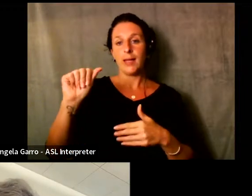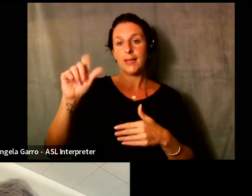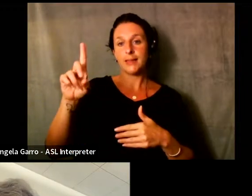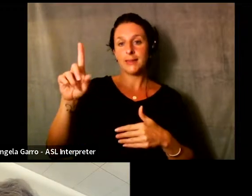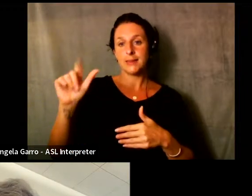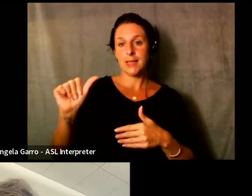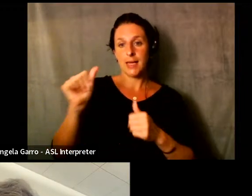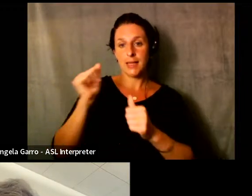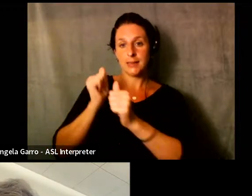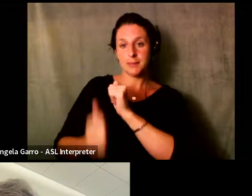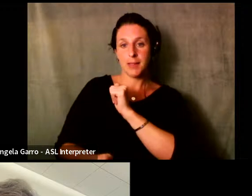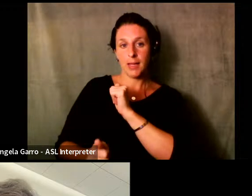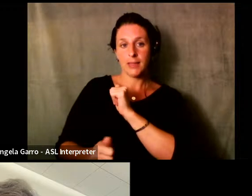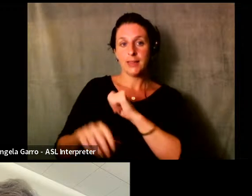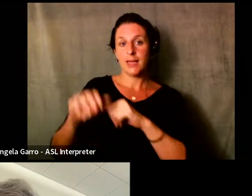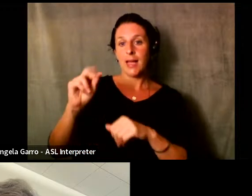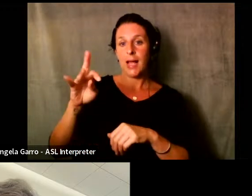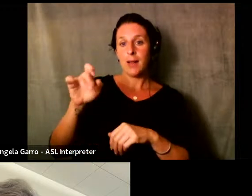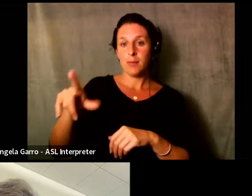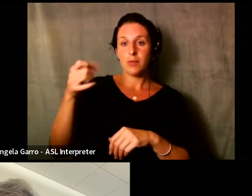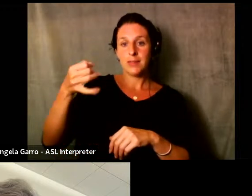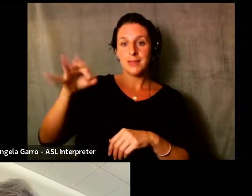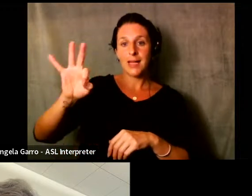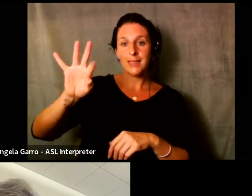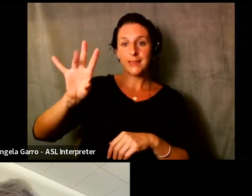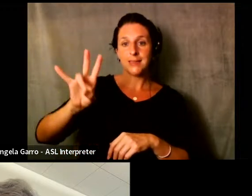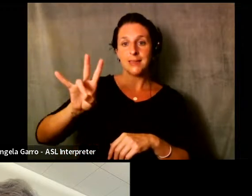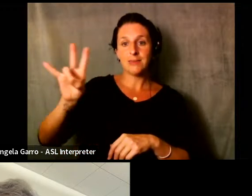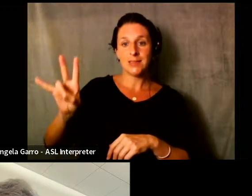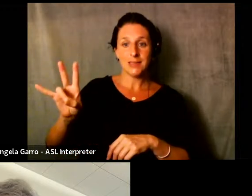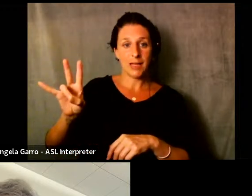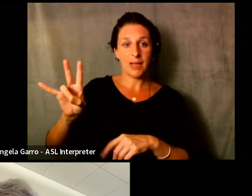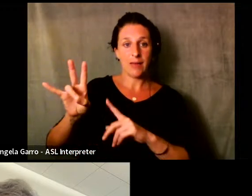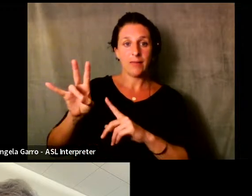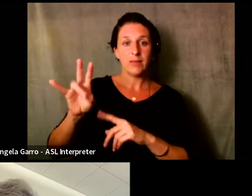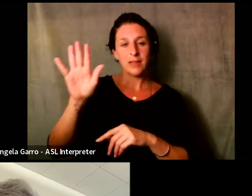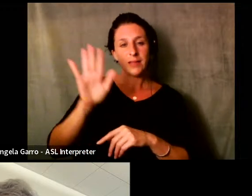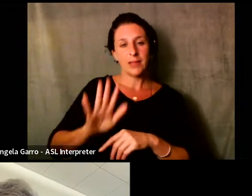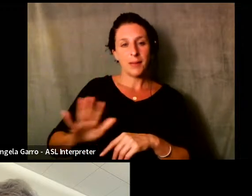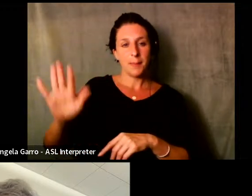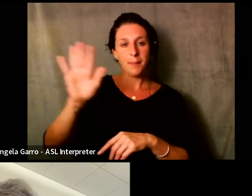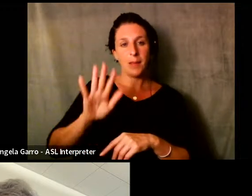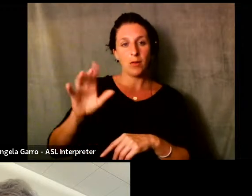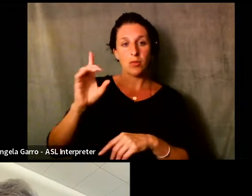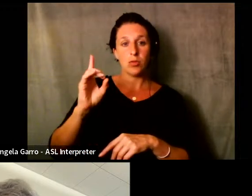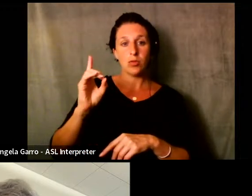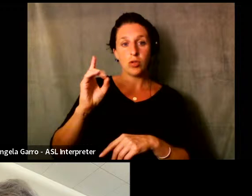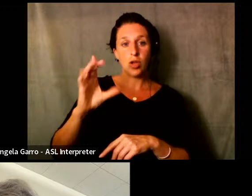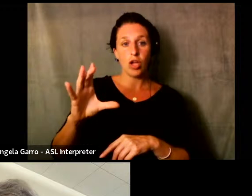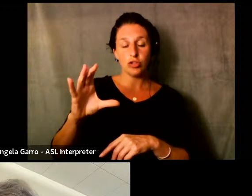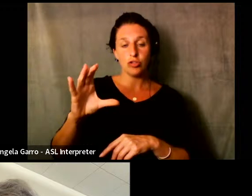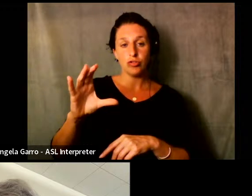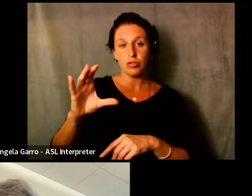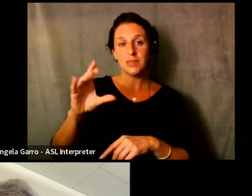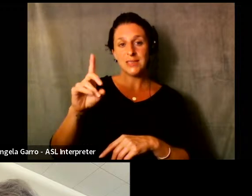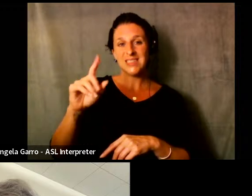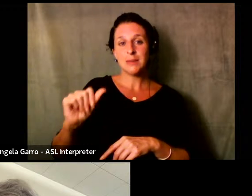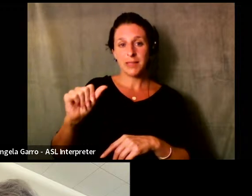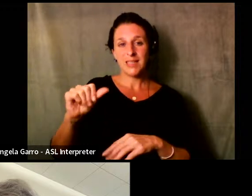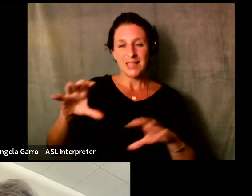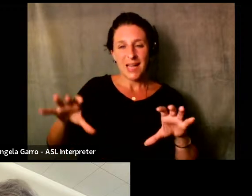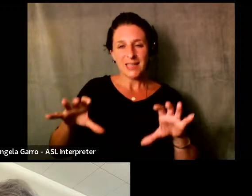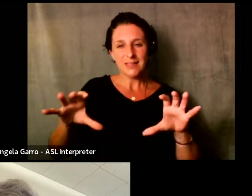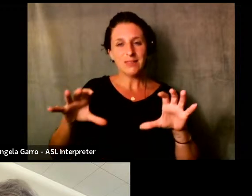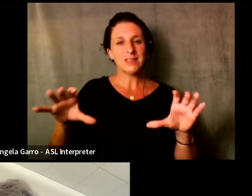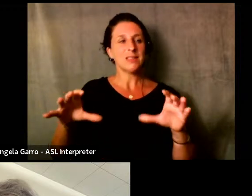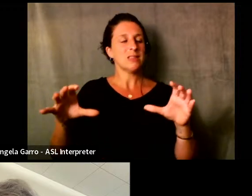passed, in April of 1977, there were about 100 disability activists that occupied the